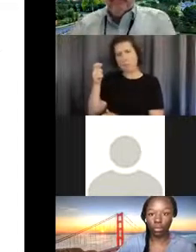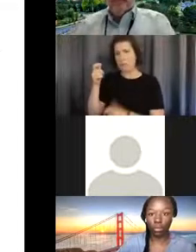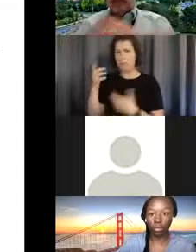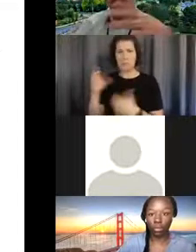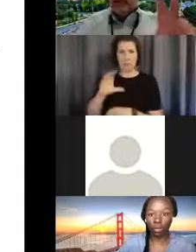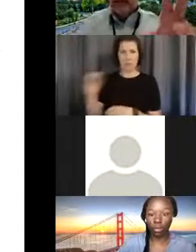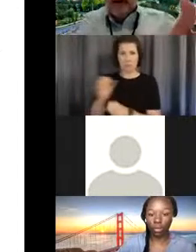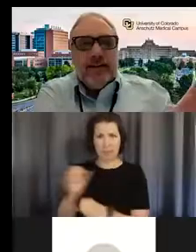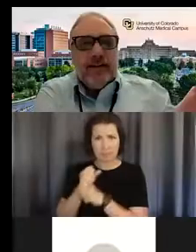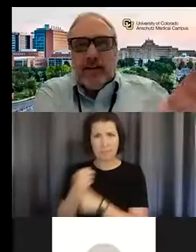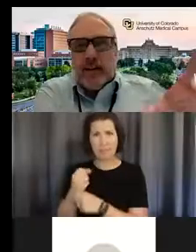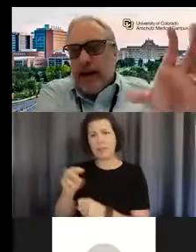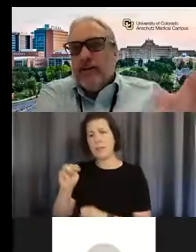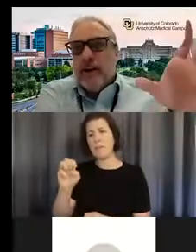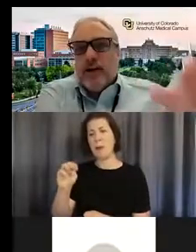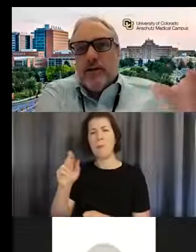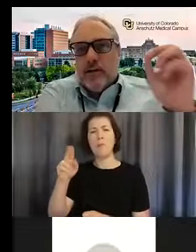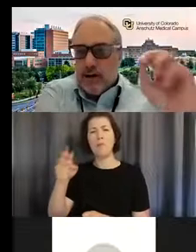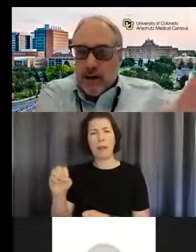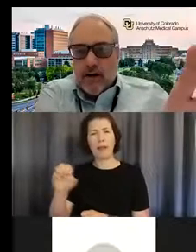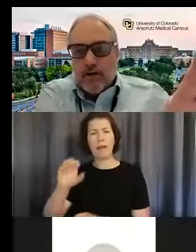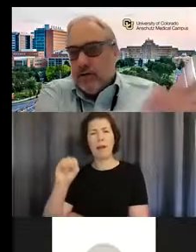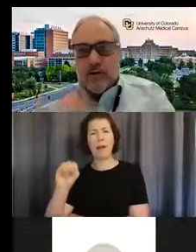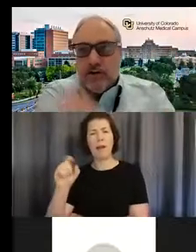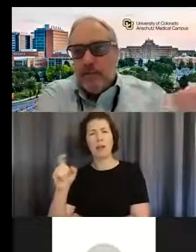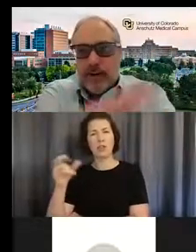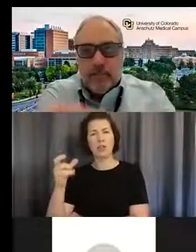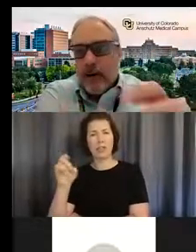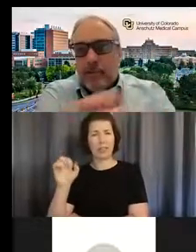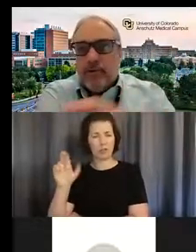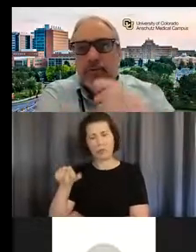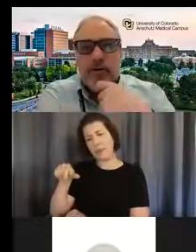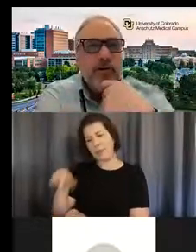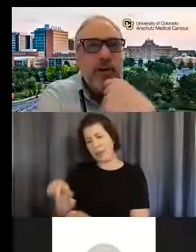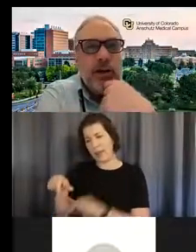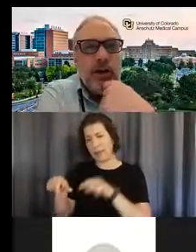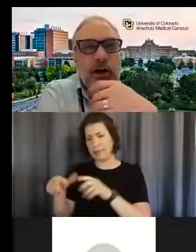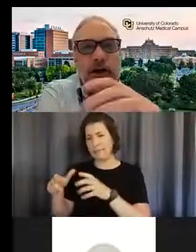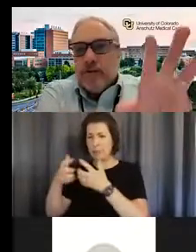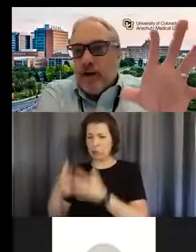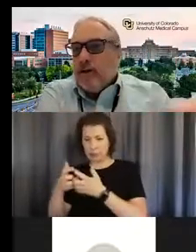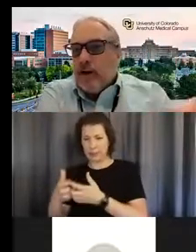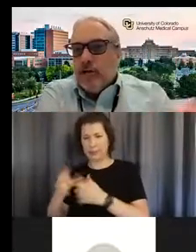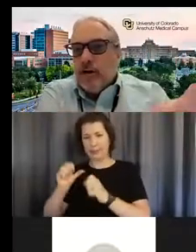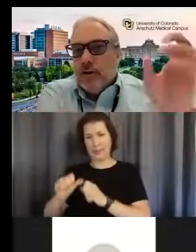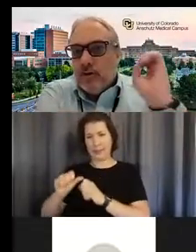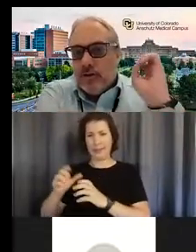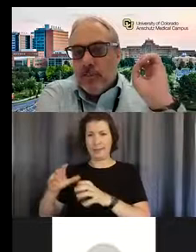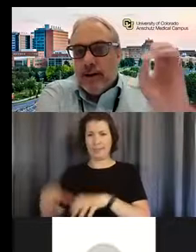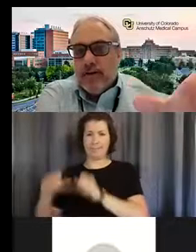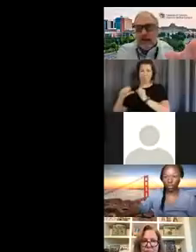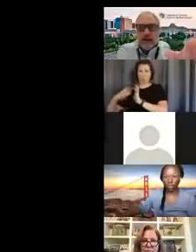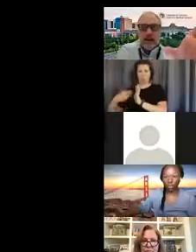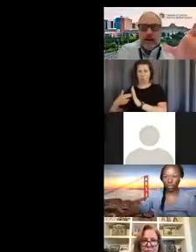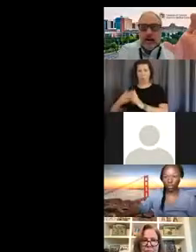device that acts like the lungs, although they also made the pumps and machines. So like the heart and lungs when